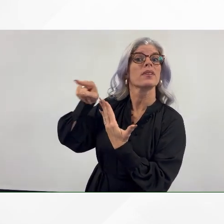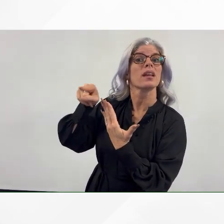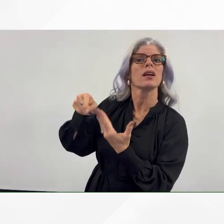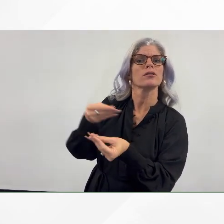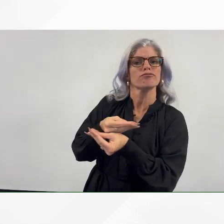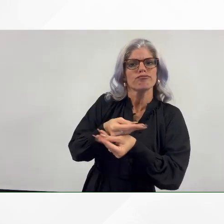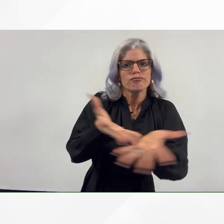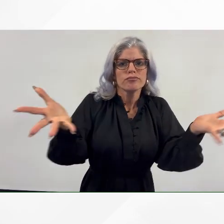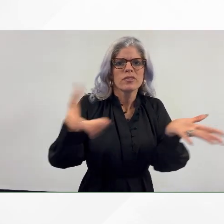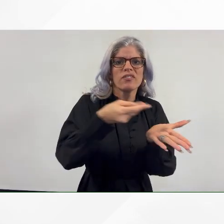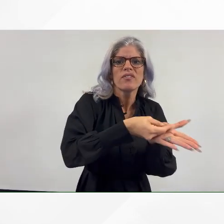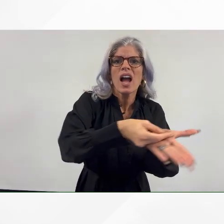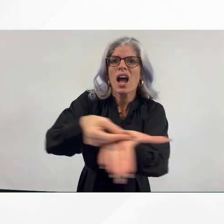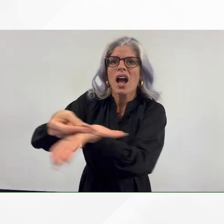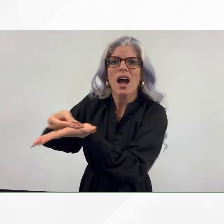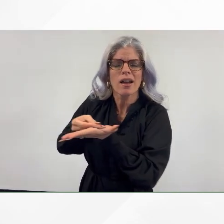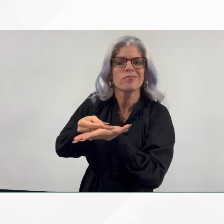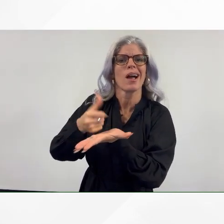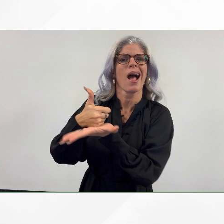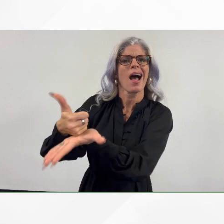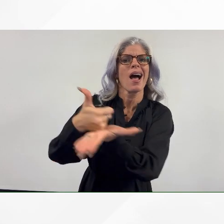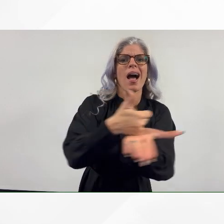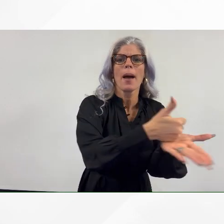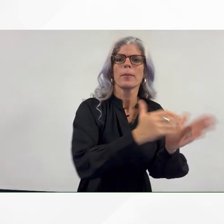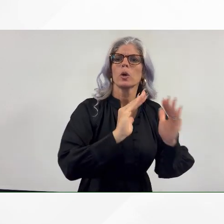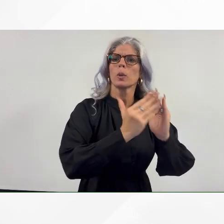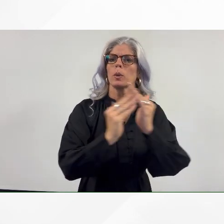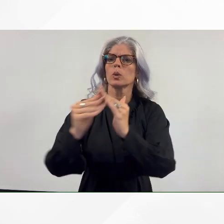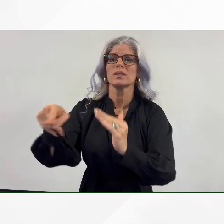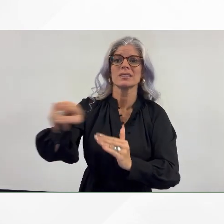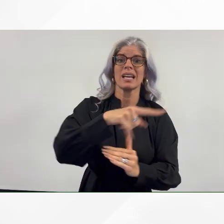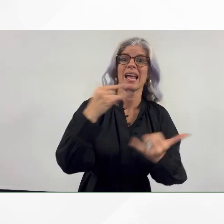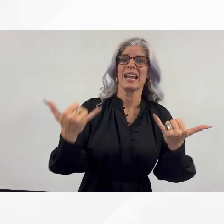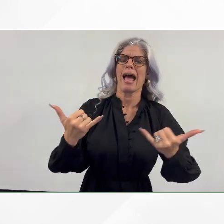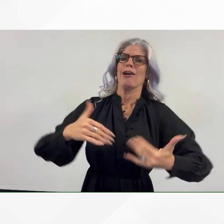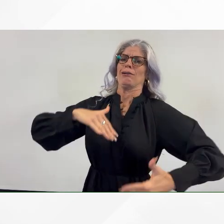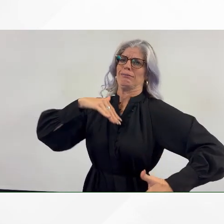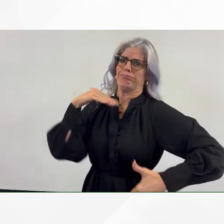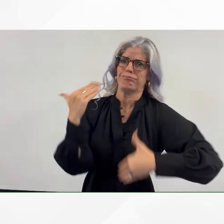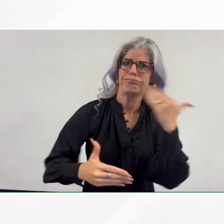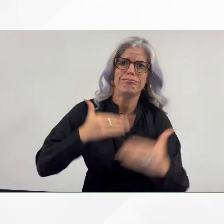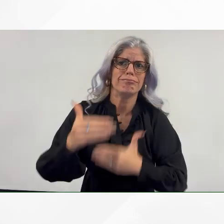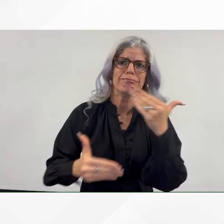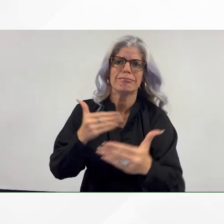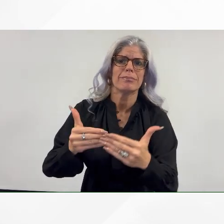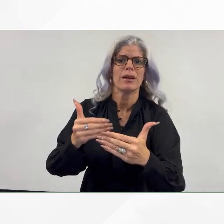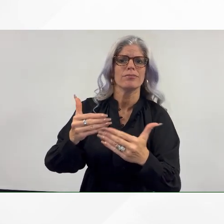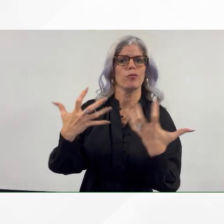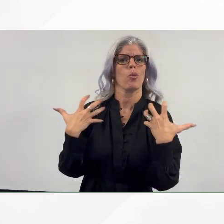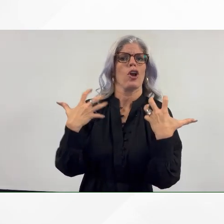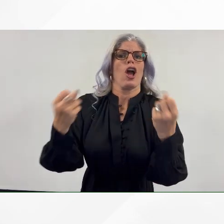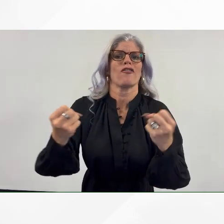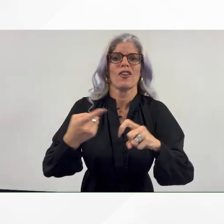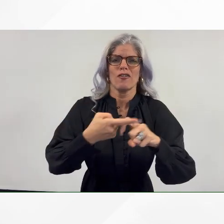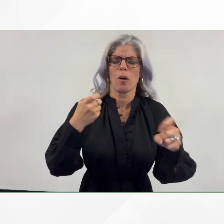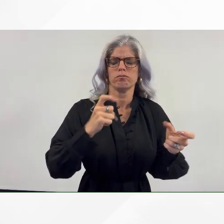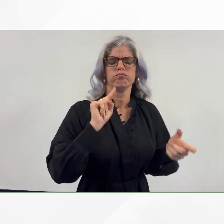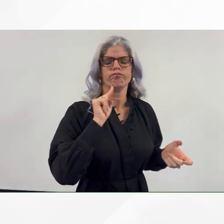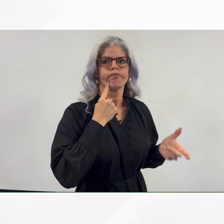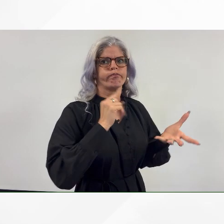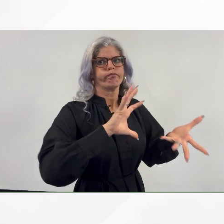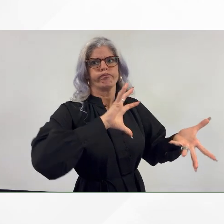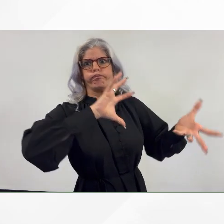major disasters or emergencies declared by the President. FEMA manages the program, provides technical assistance, and approves